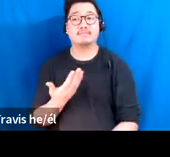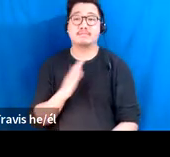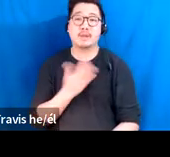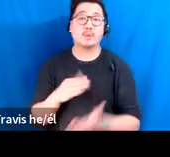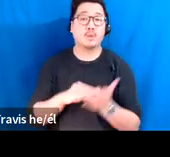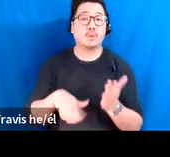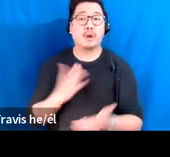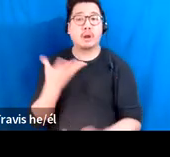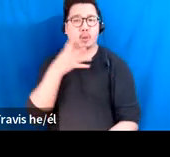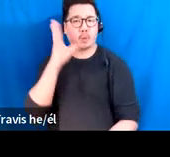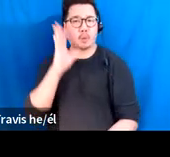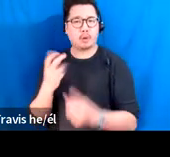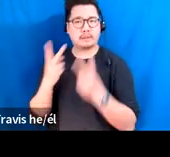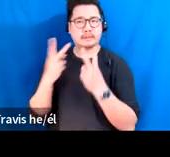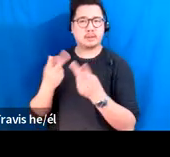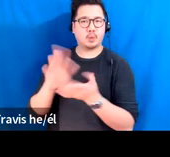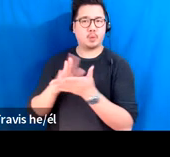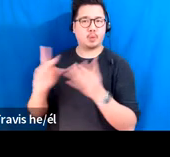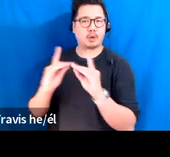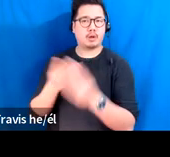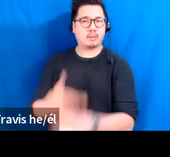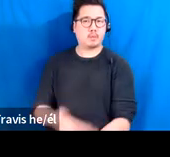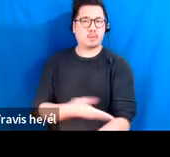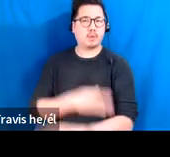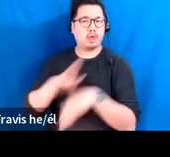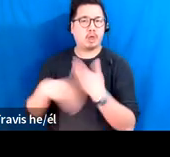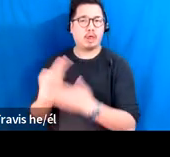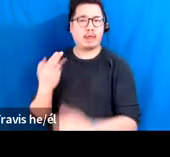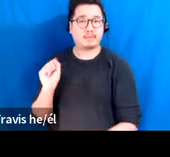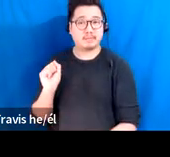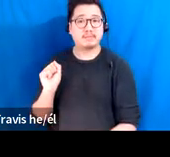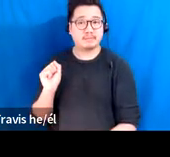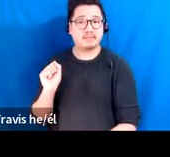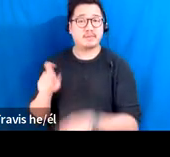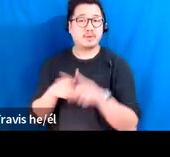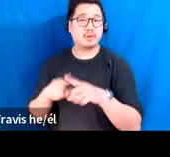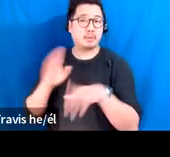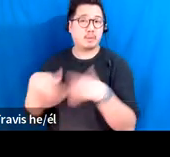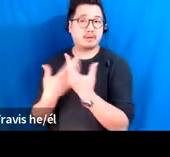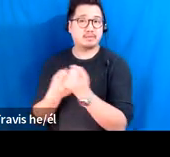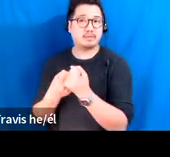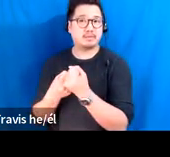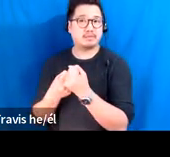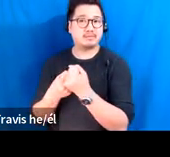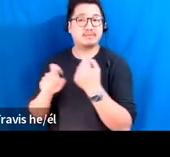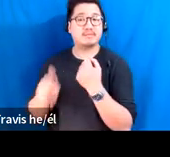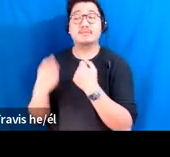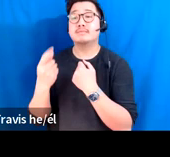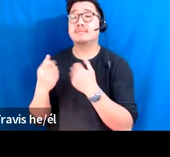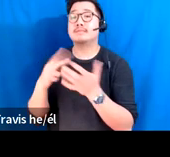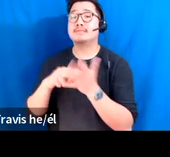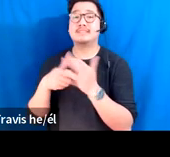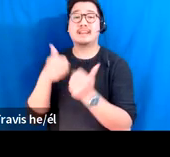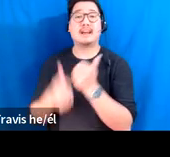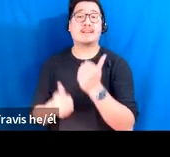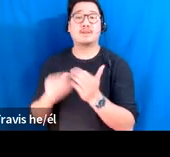us improve all our high schools and provide the support needed so every graduate is ready to achieve